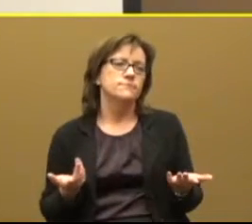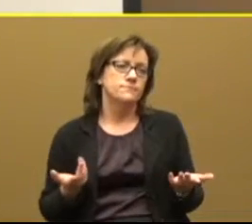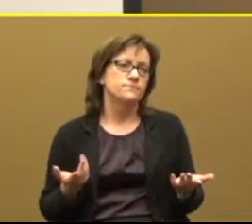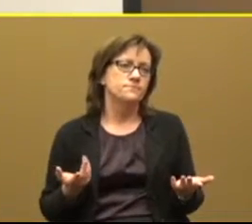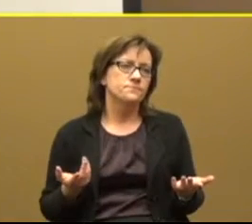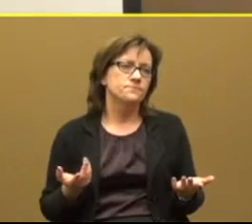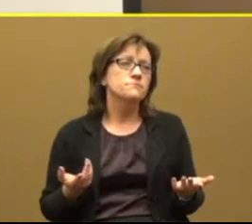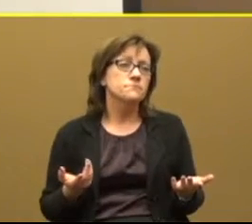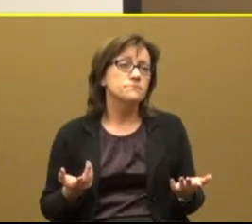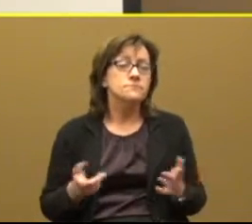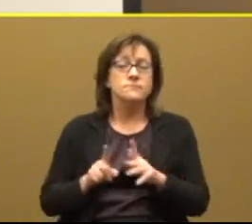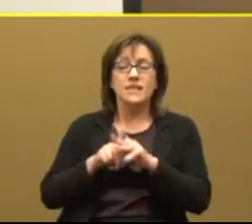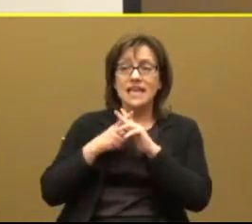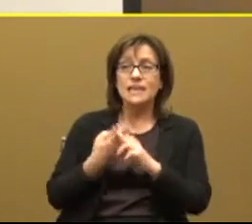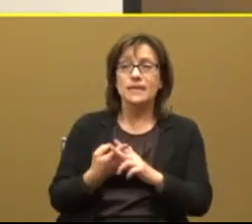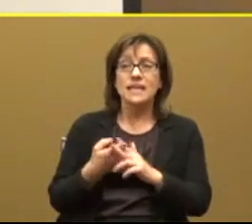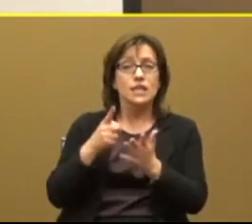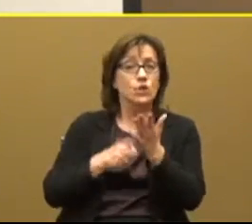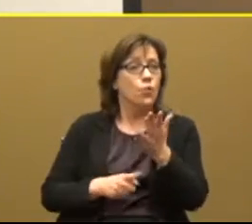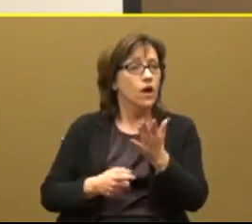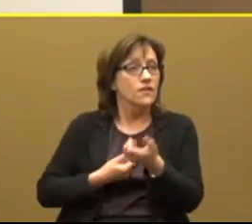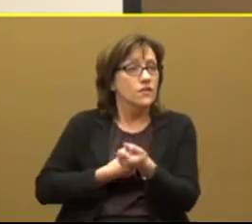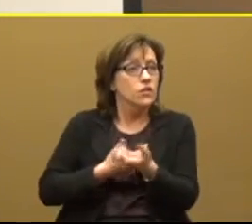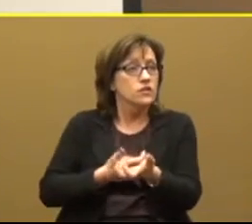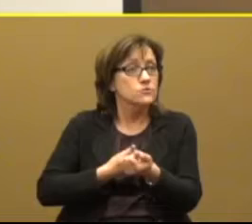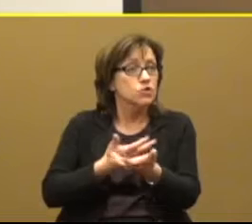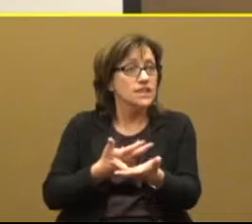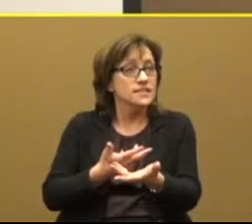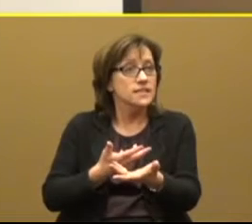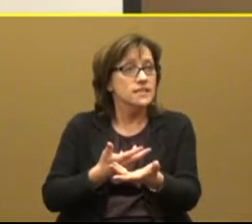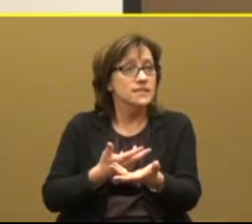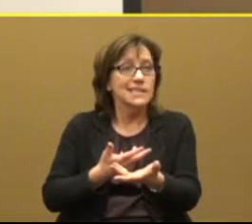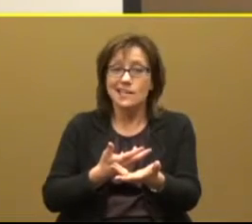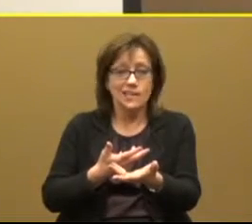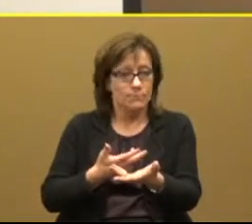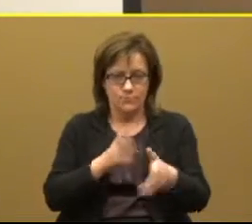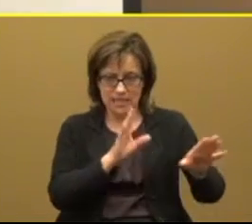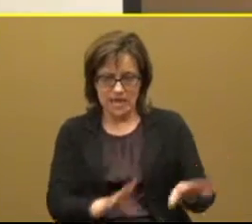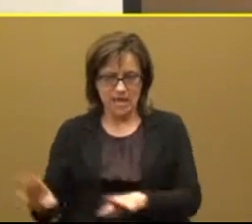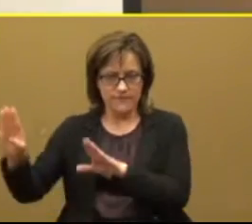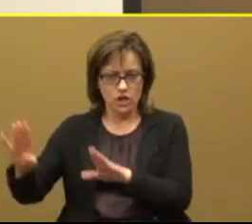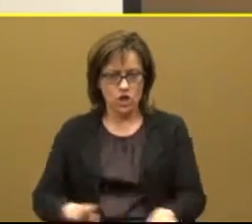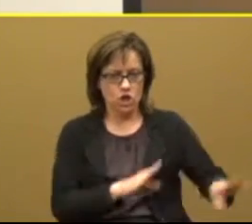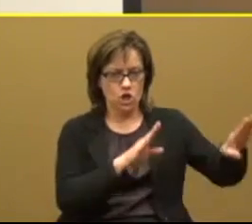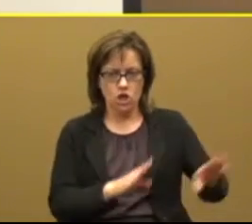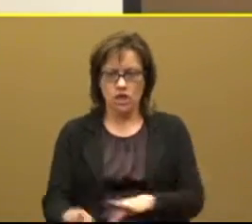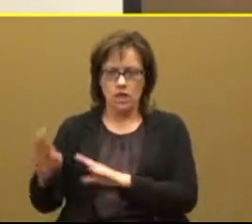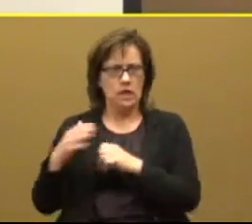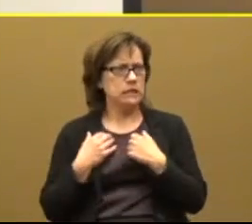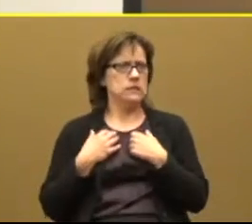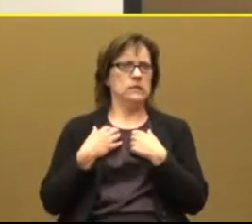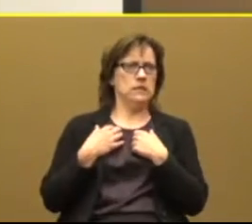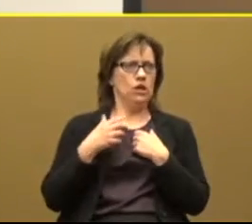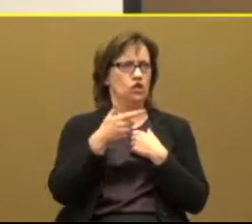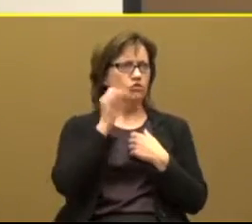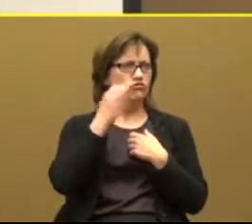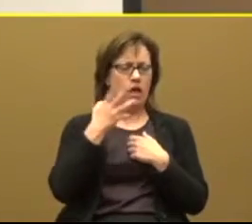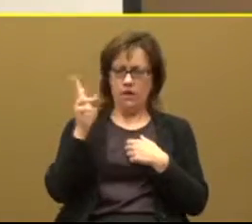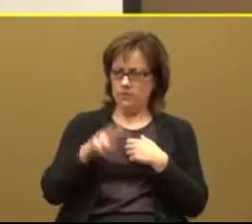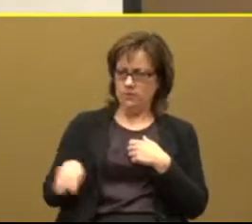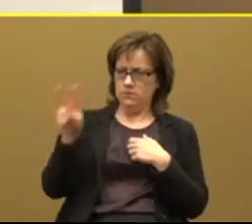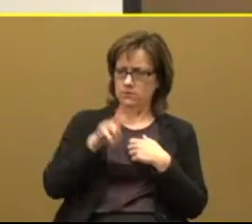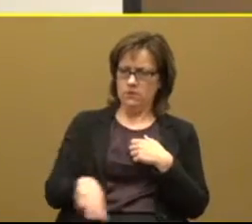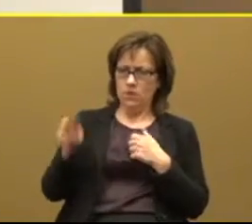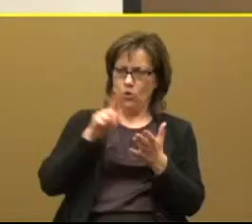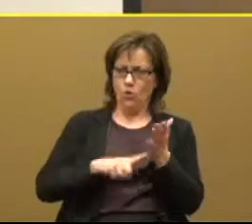coming out is lots of behavior, and your job is to interpret what is that behavior? What